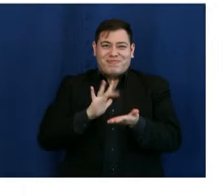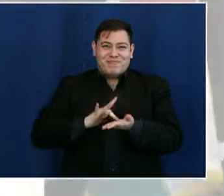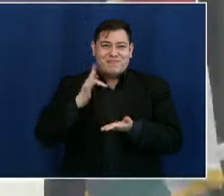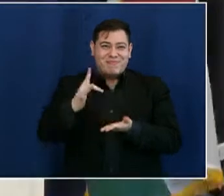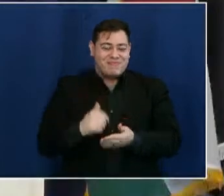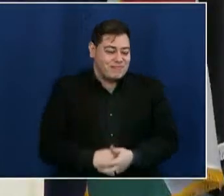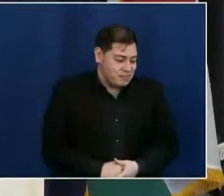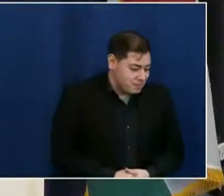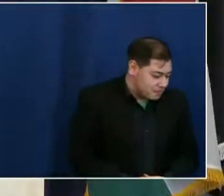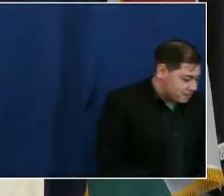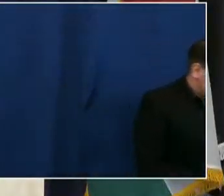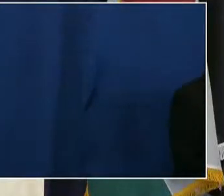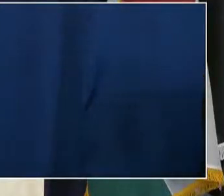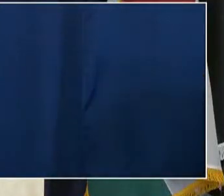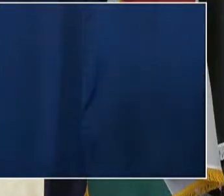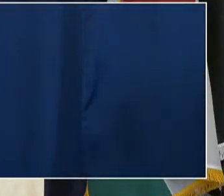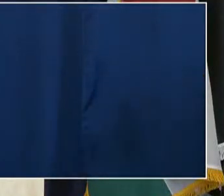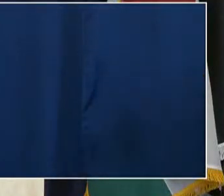gracias.